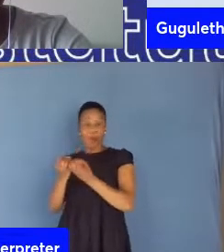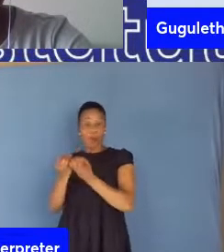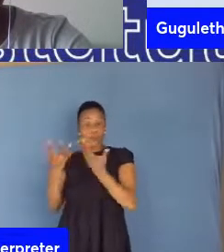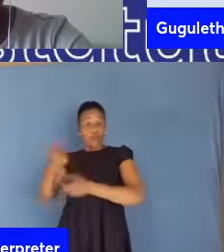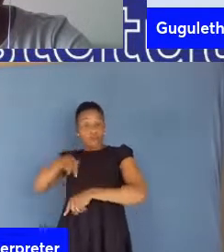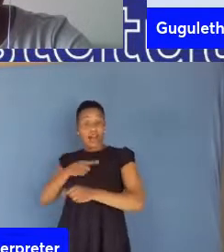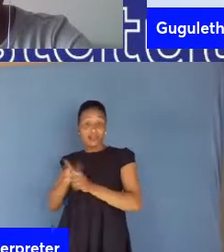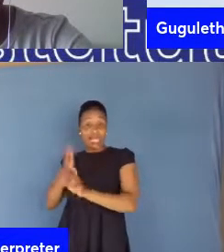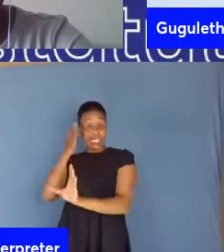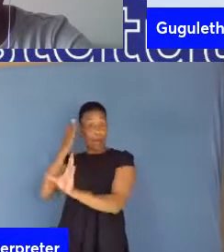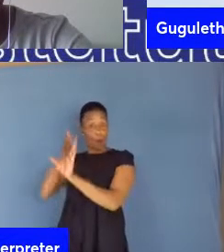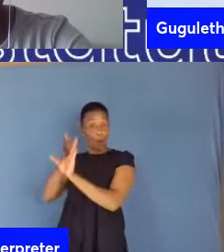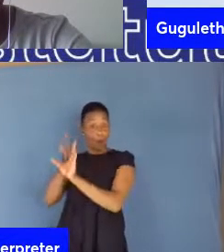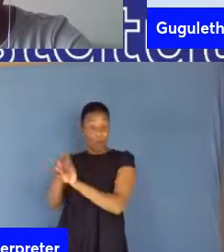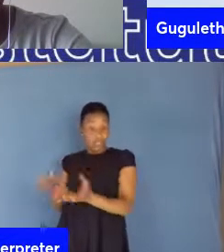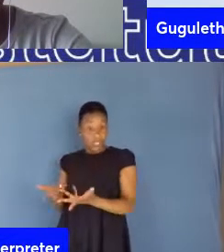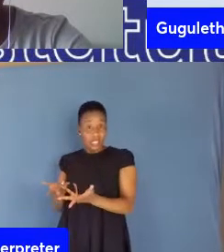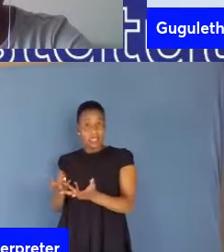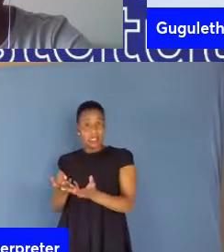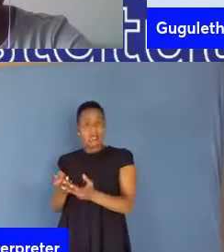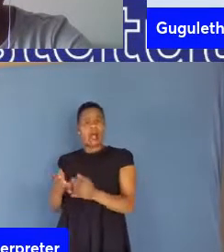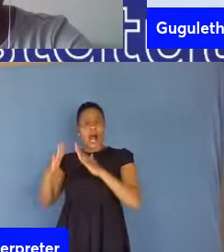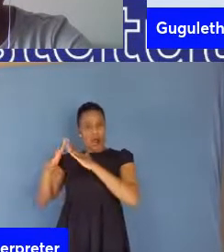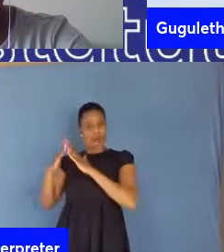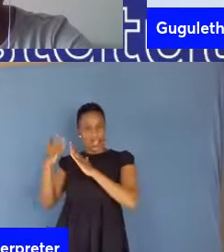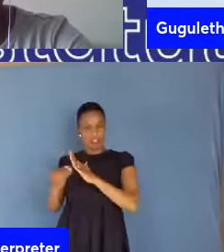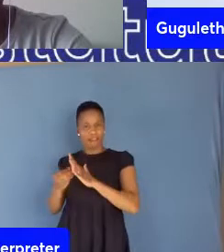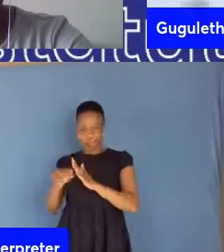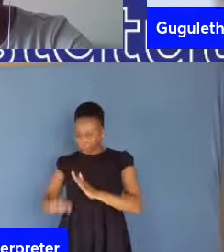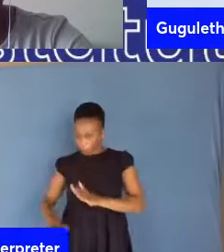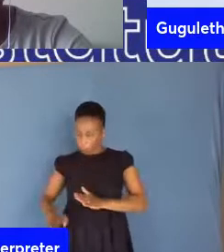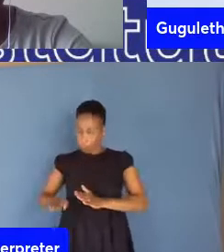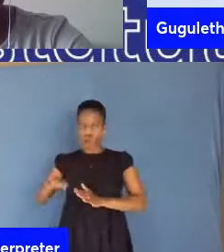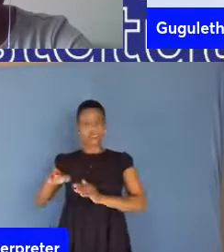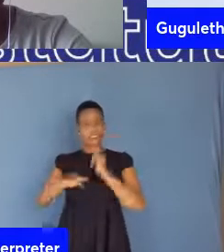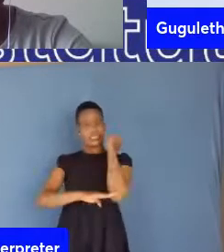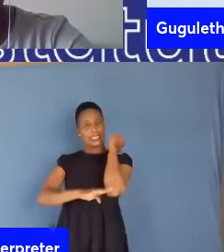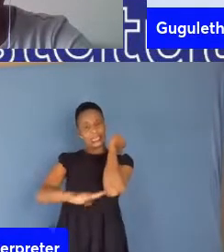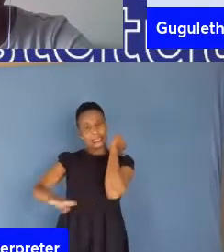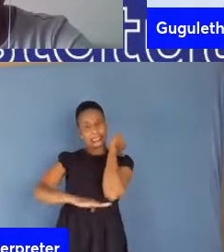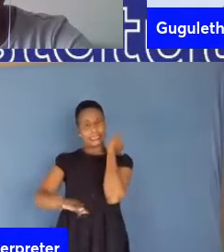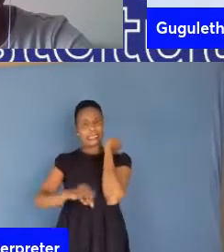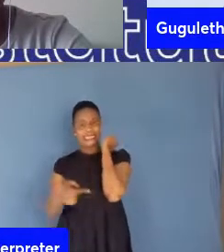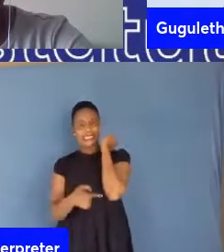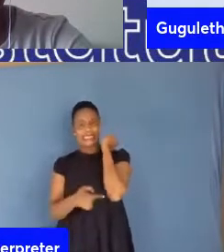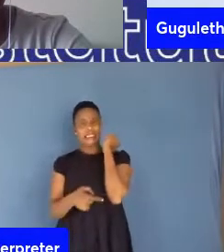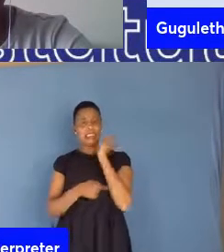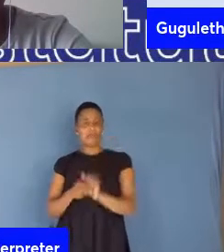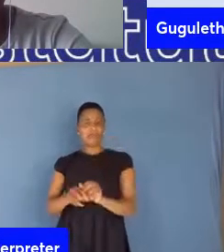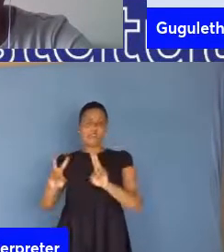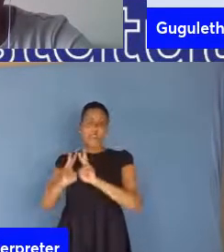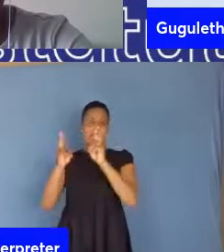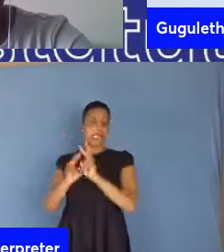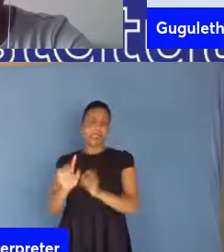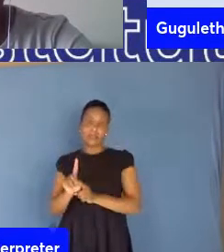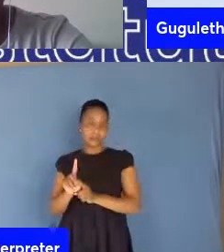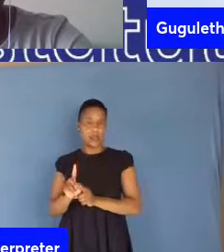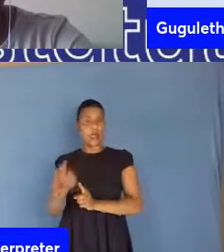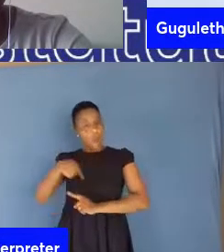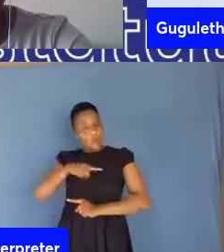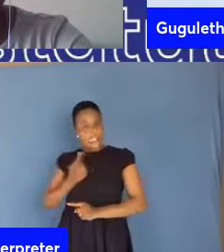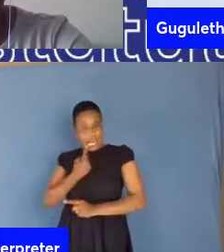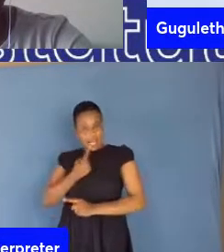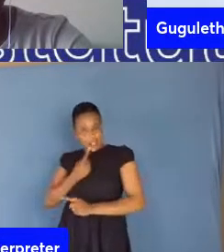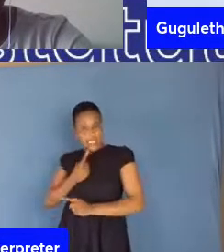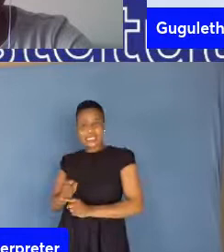houses, our foundation is that of violence, unfortunately, especially in relation to even ourselves, even to other men, even to